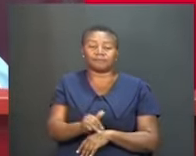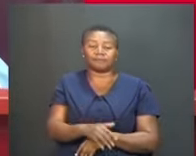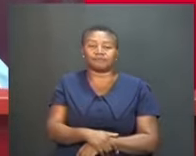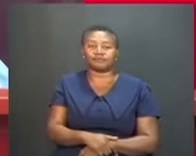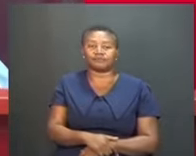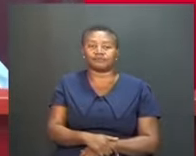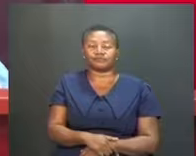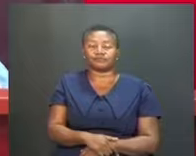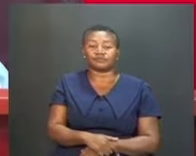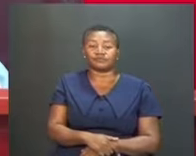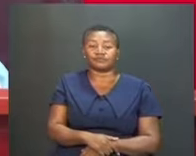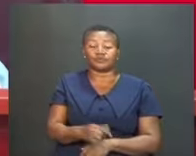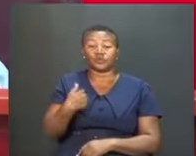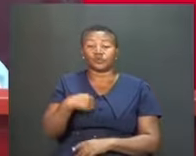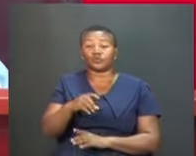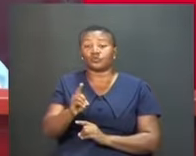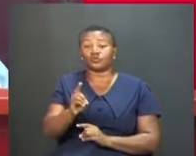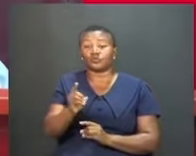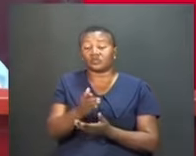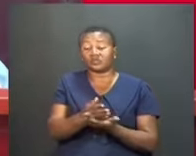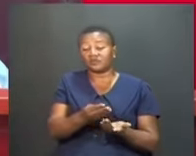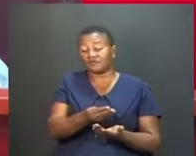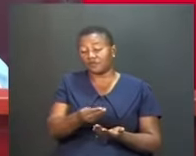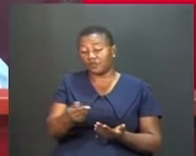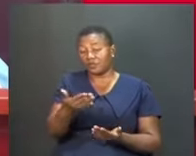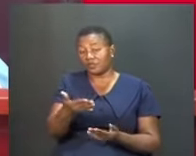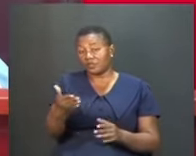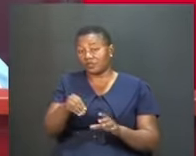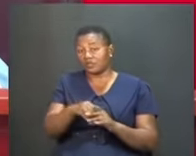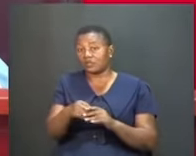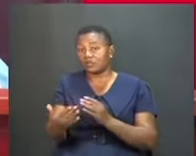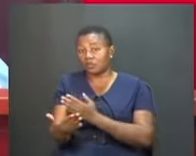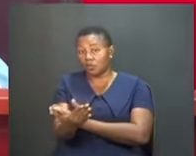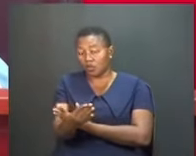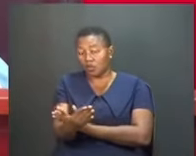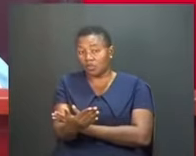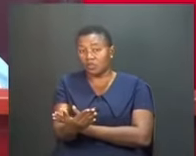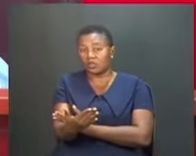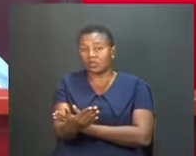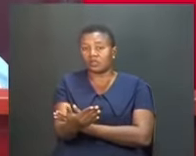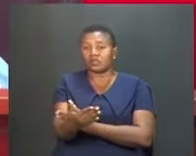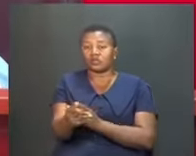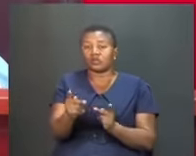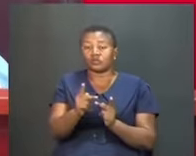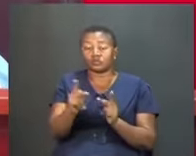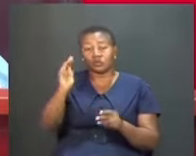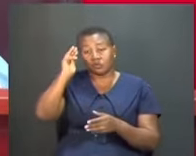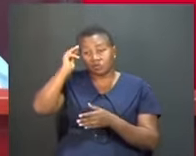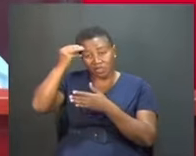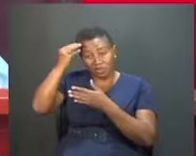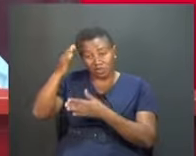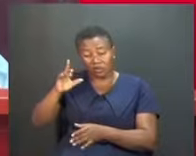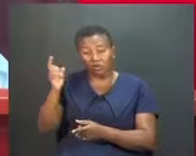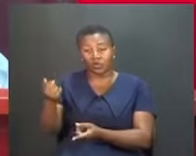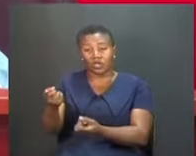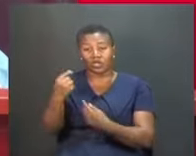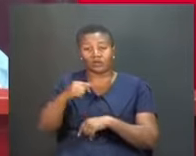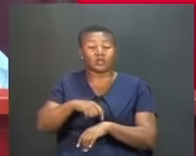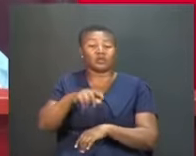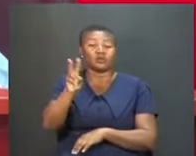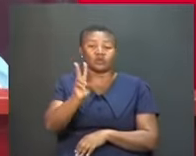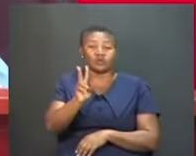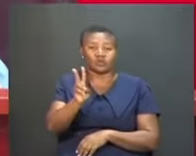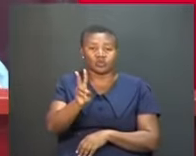We will be doing a few things in the morning. And so the minister will appear at 2